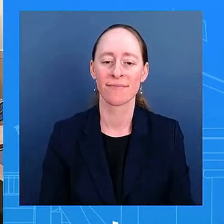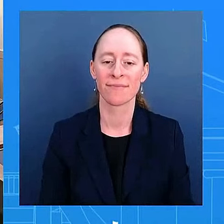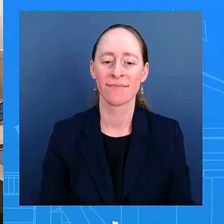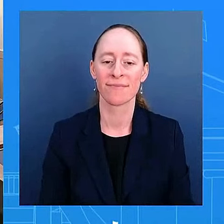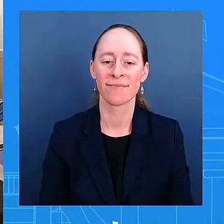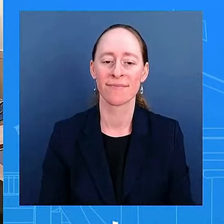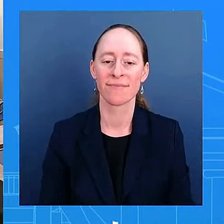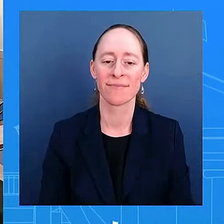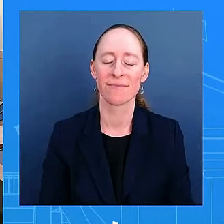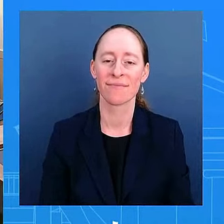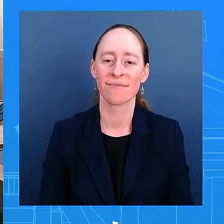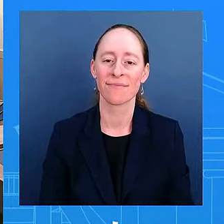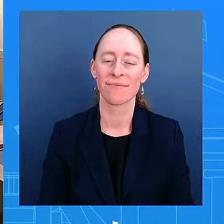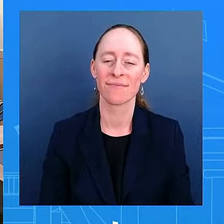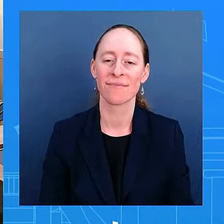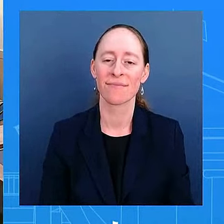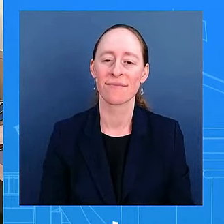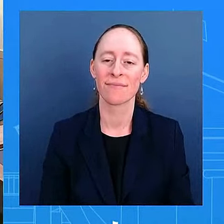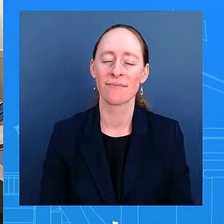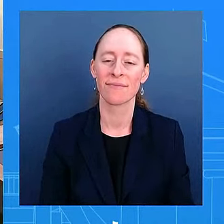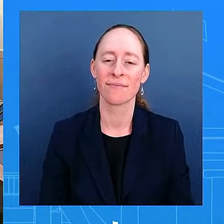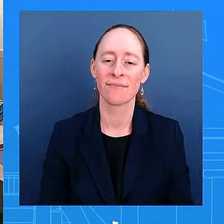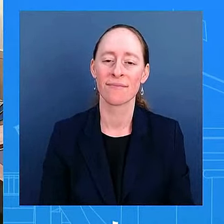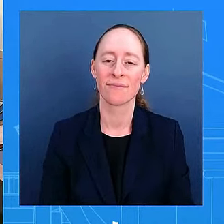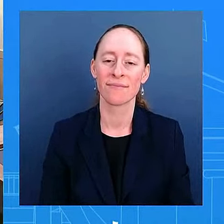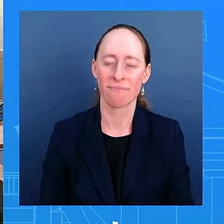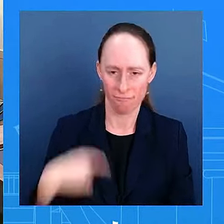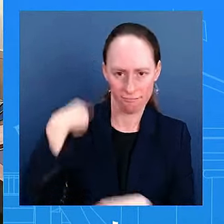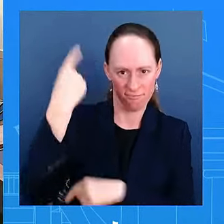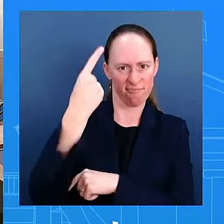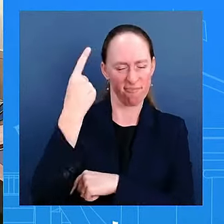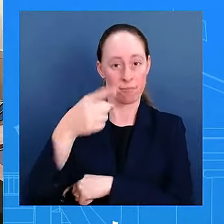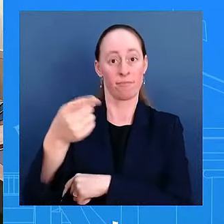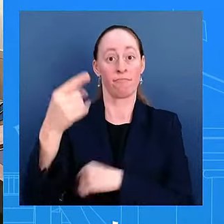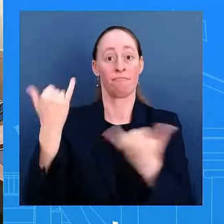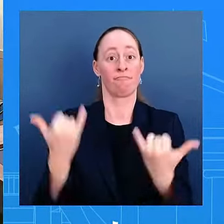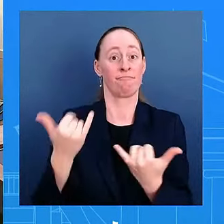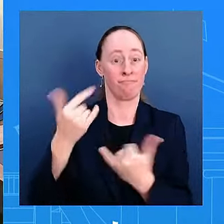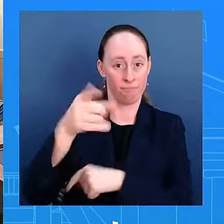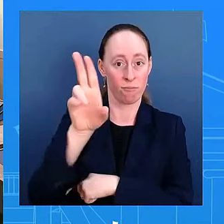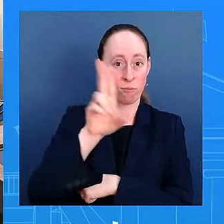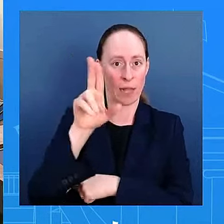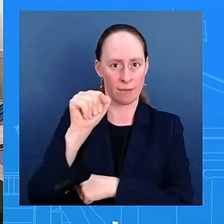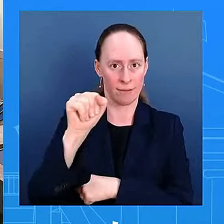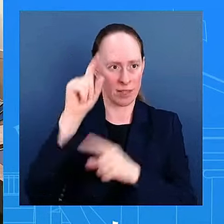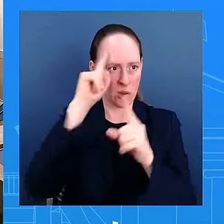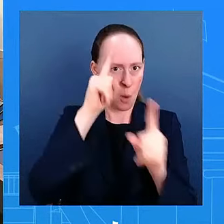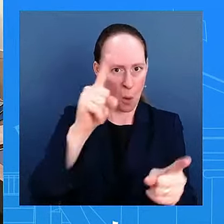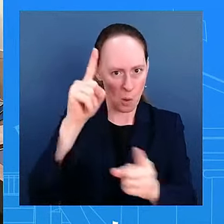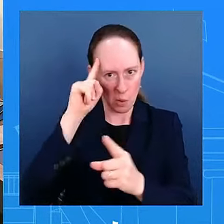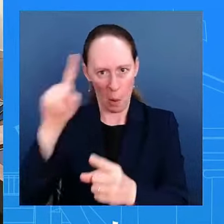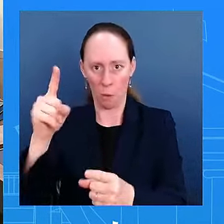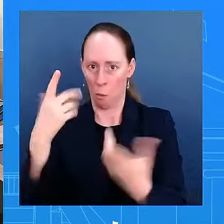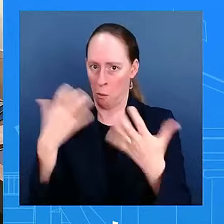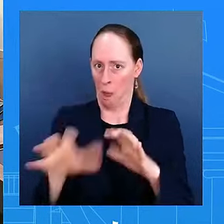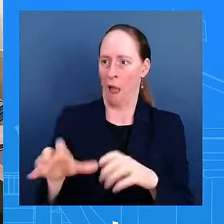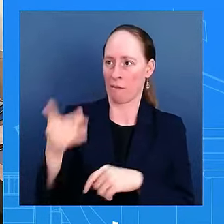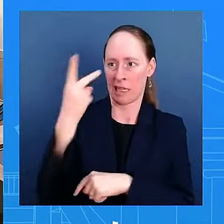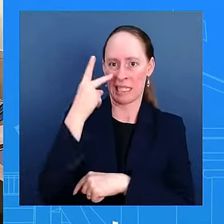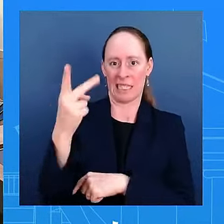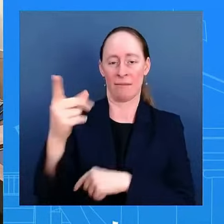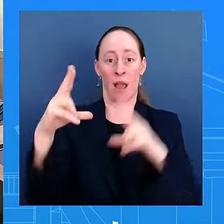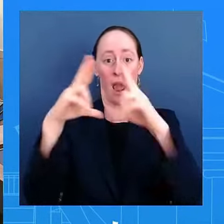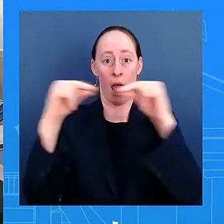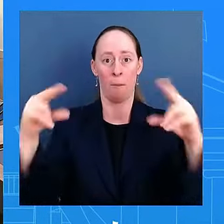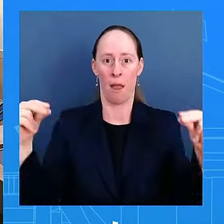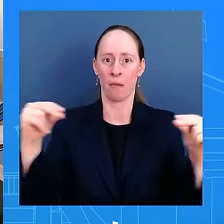goals in Lebanon. The first one, you said that you don't want it to turn into another Gaza. Mm-hmm. You're working towards cessation of hostilities. But